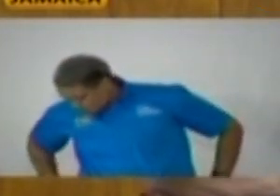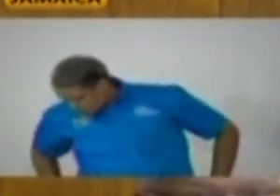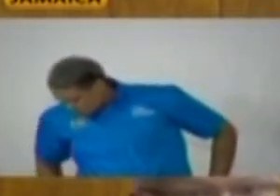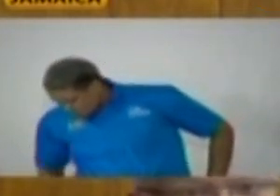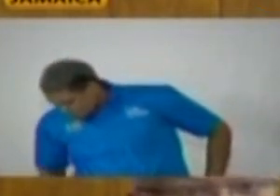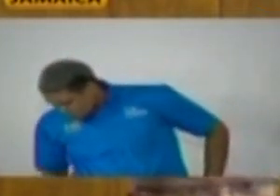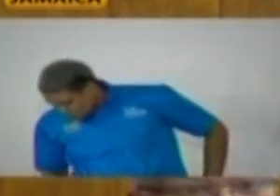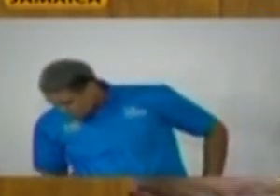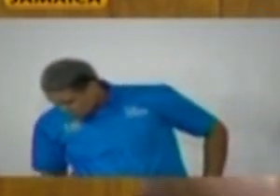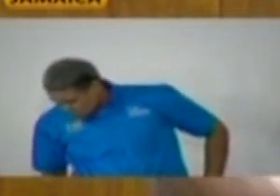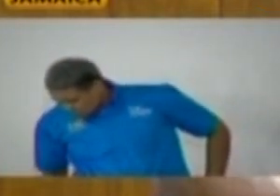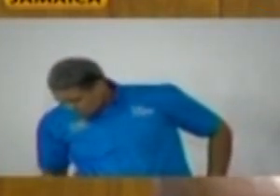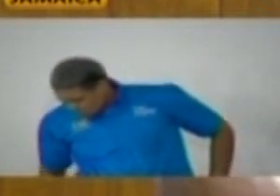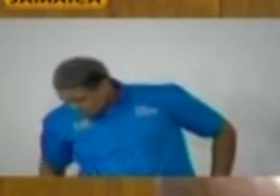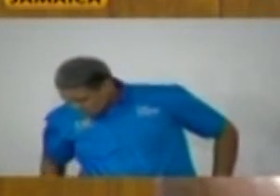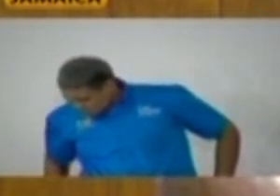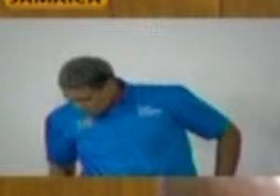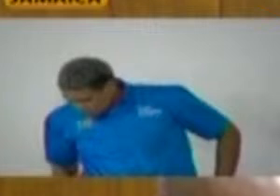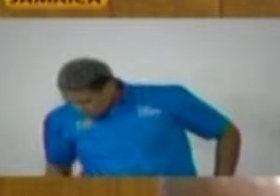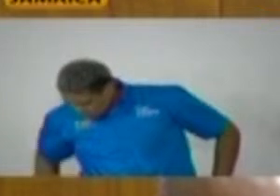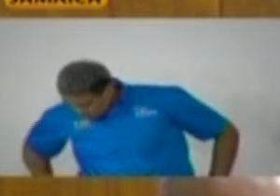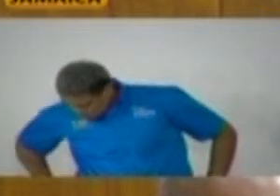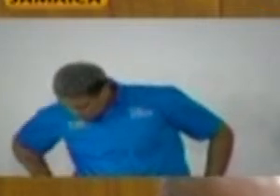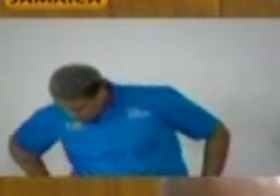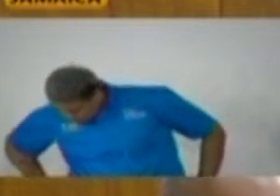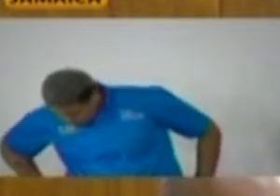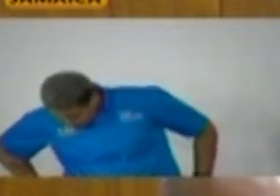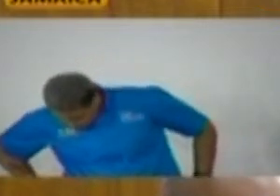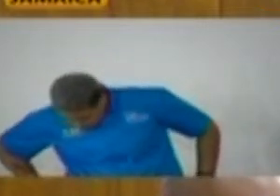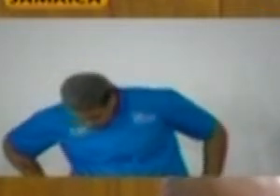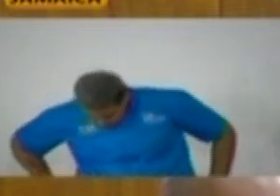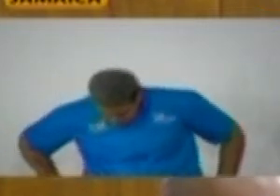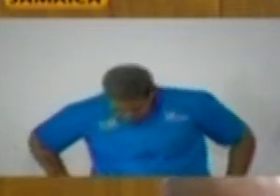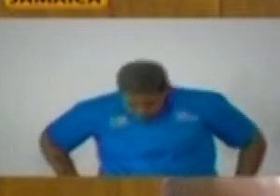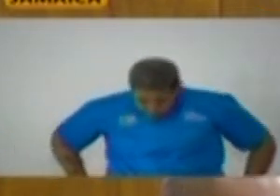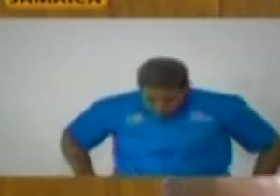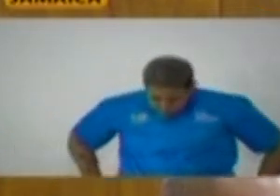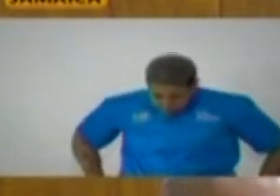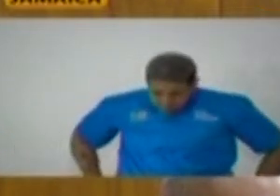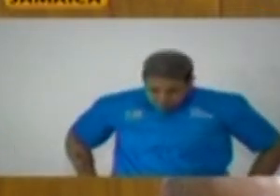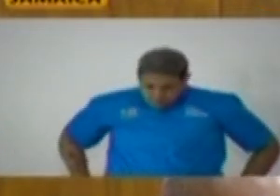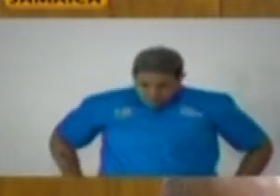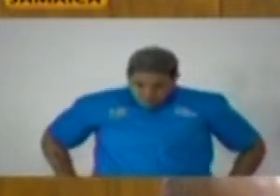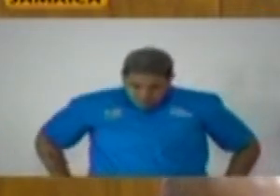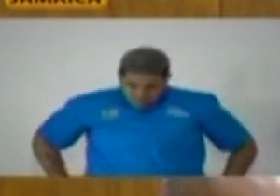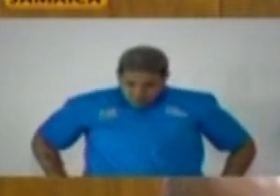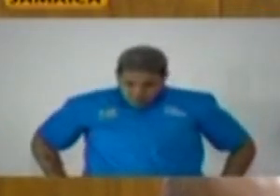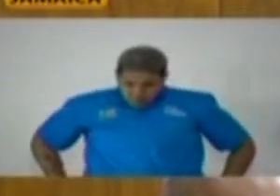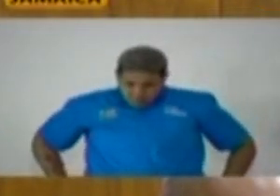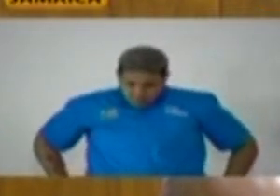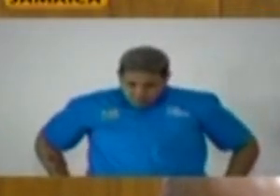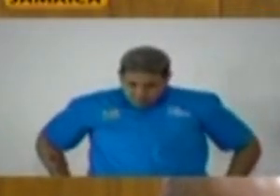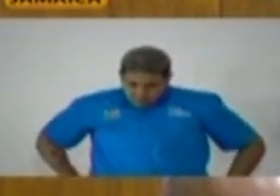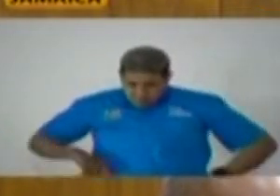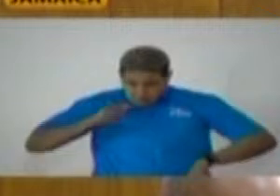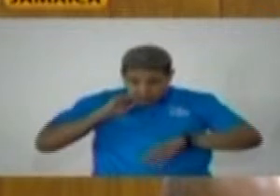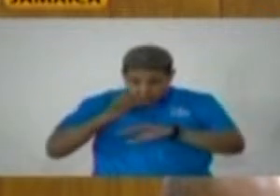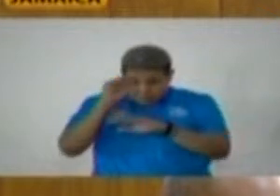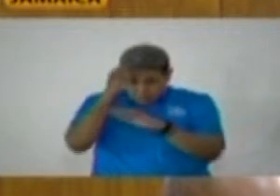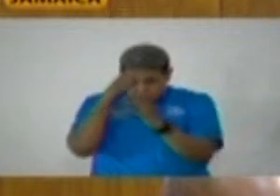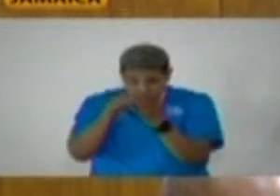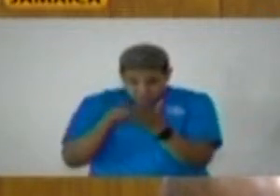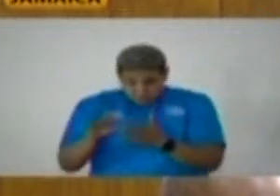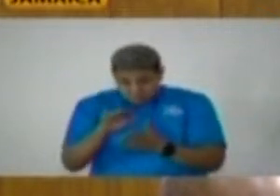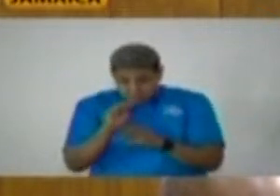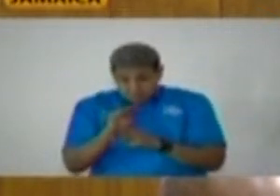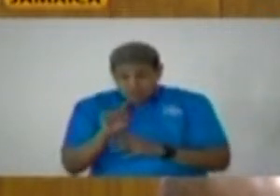Madam Speaker, it seems that when it comes to the public sector compensation review, the minister wants to go it alone because